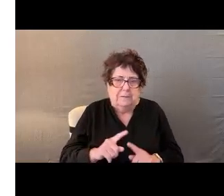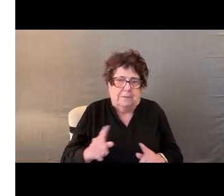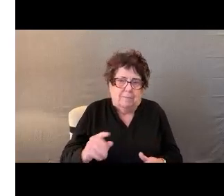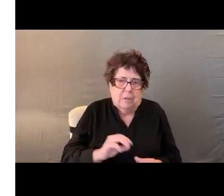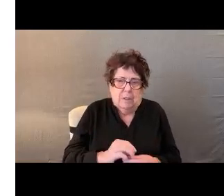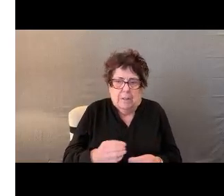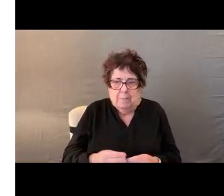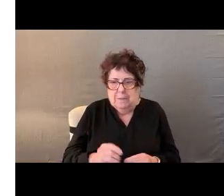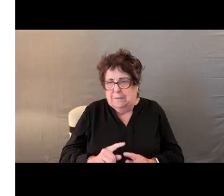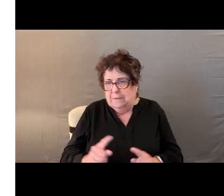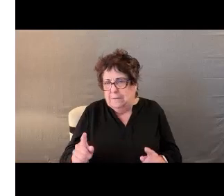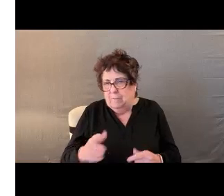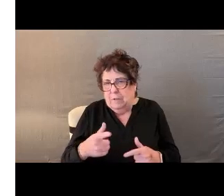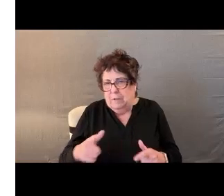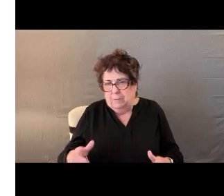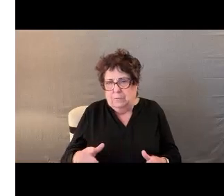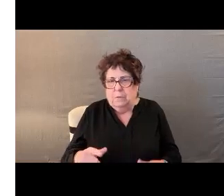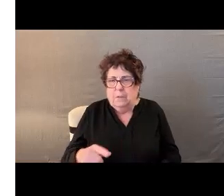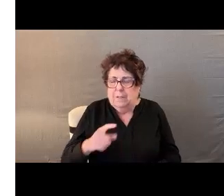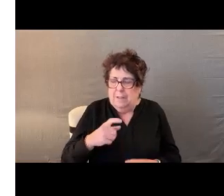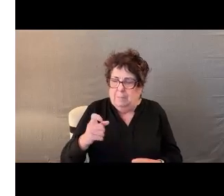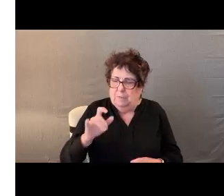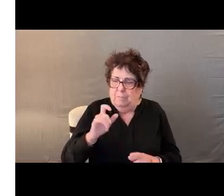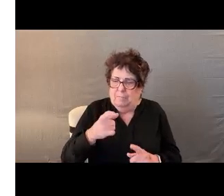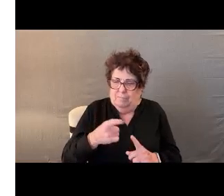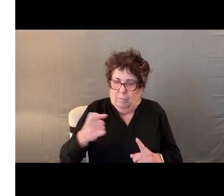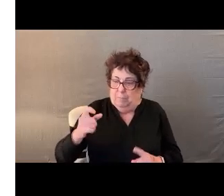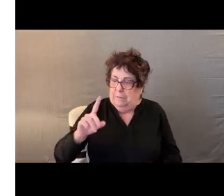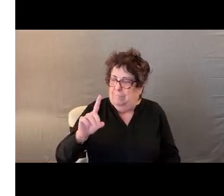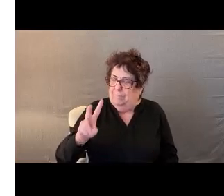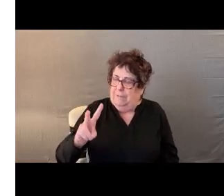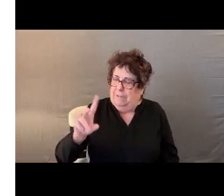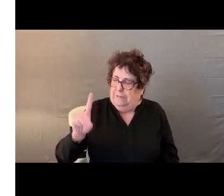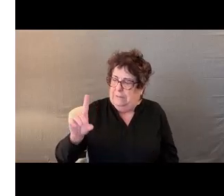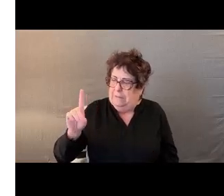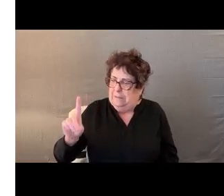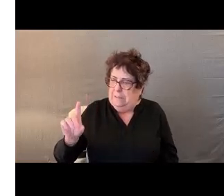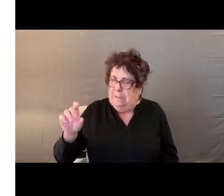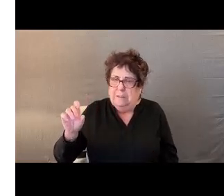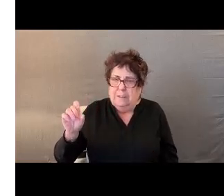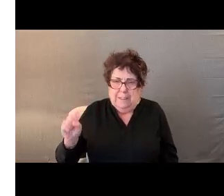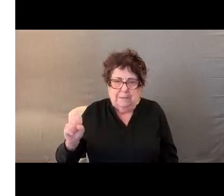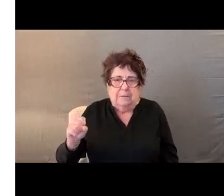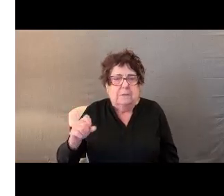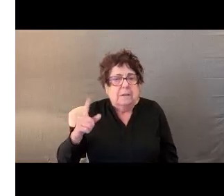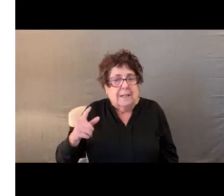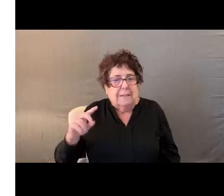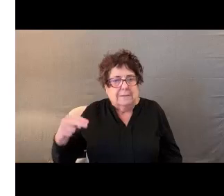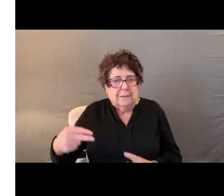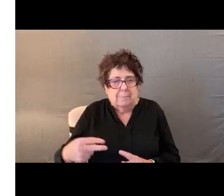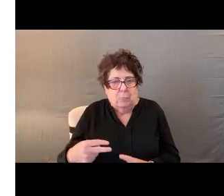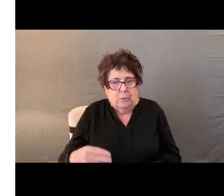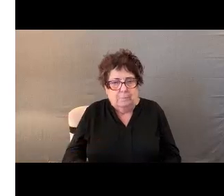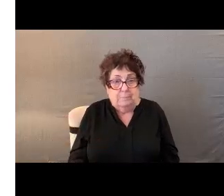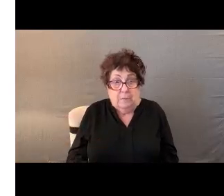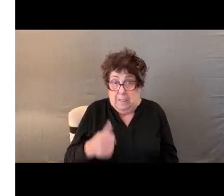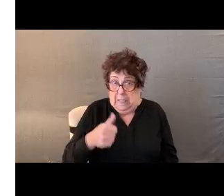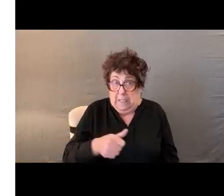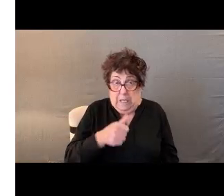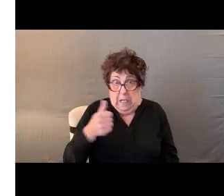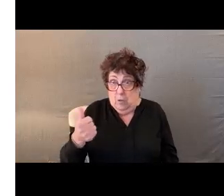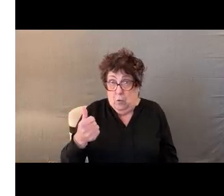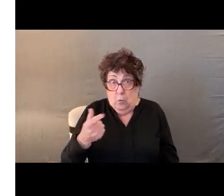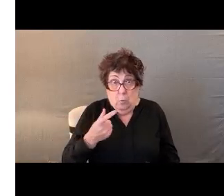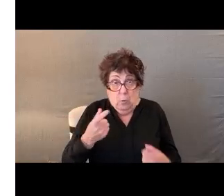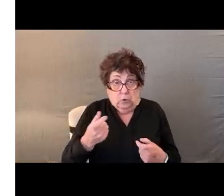written from the VDSS standpoint. Any other questions? Oh,